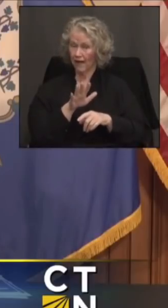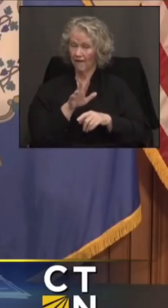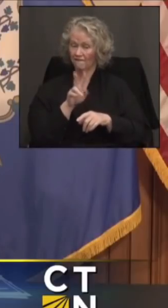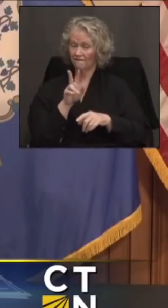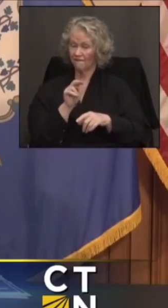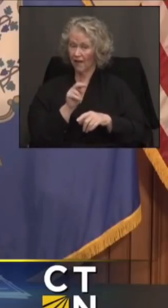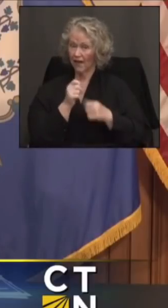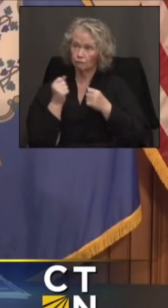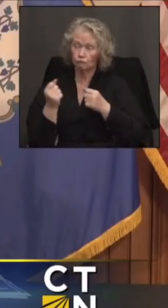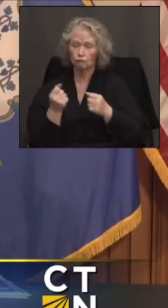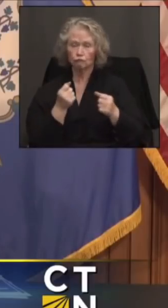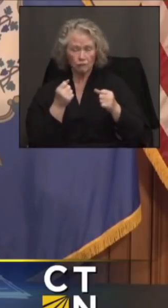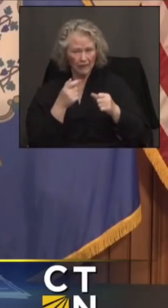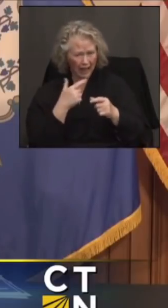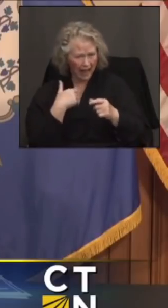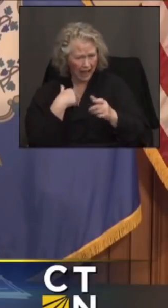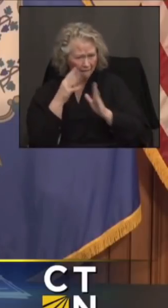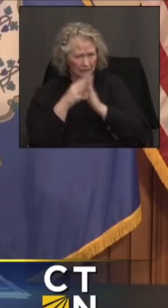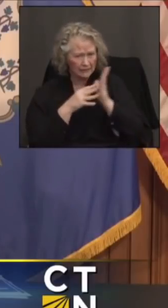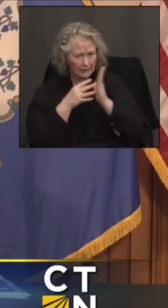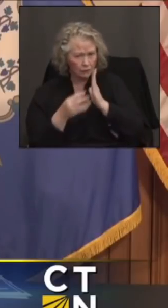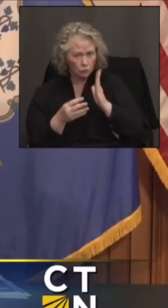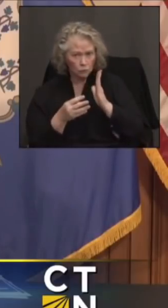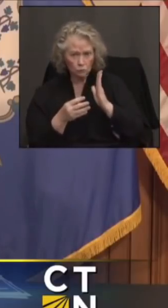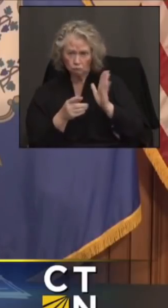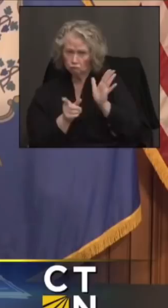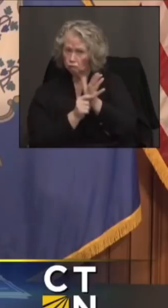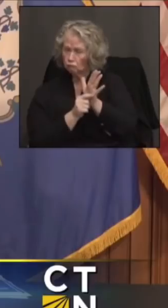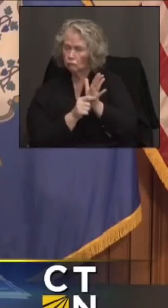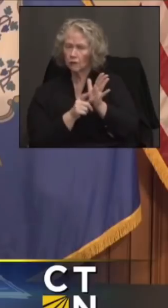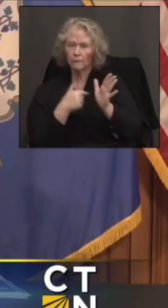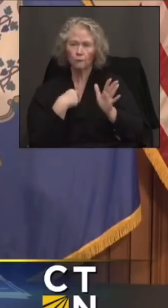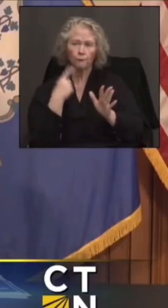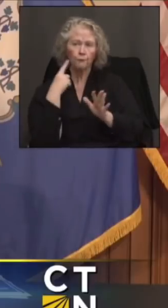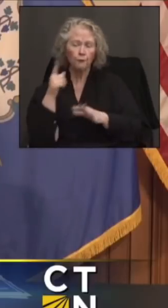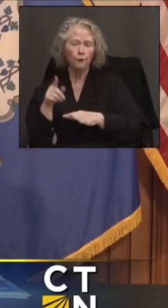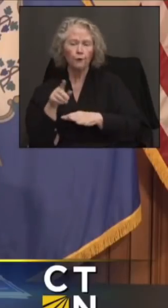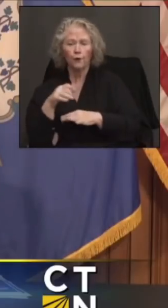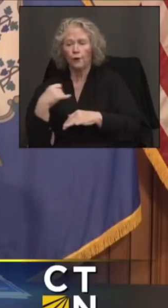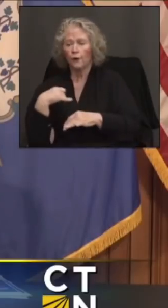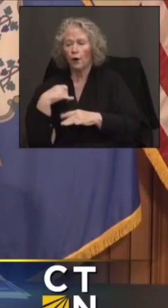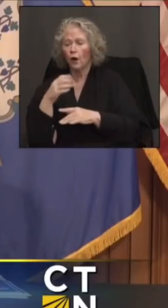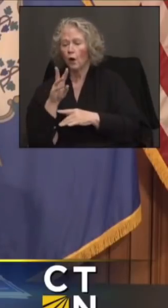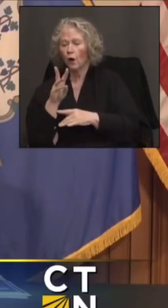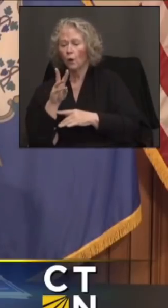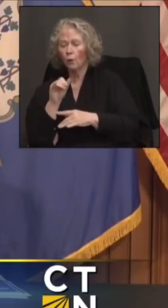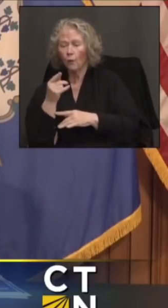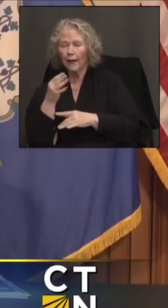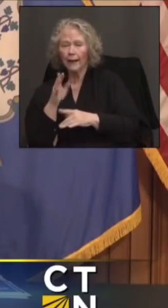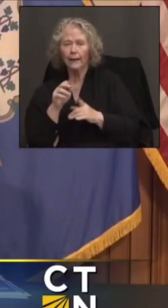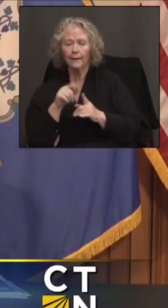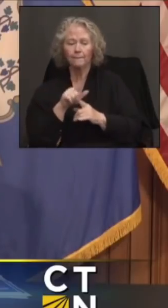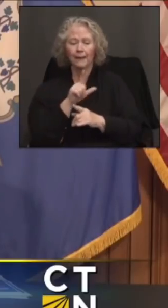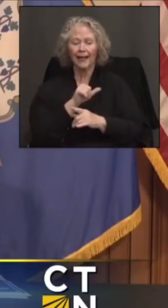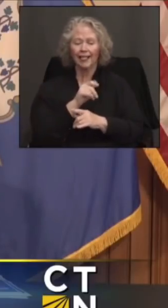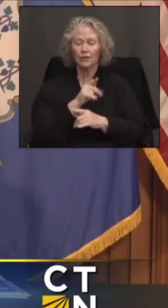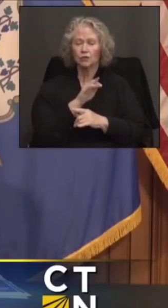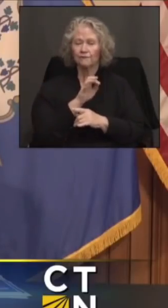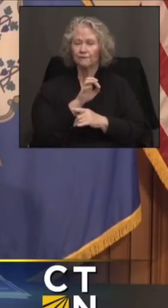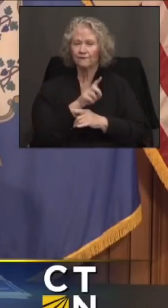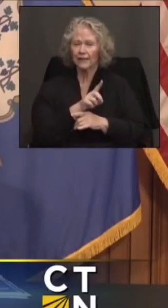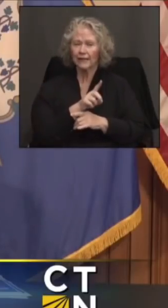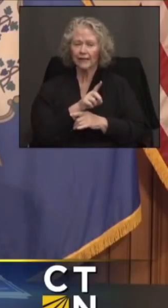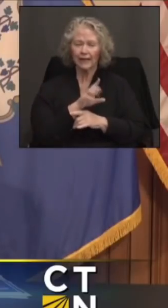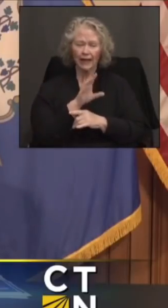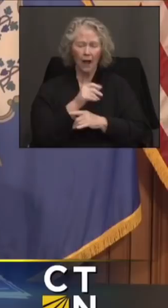public schedule out there? Because we're hearing from people in like Windham or Litchfield counties where pharmacies are limited who would like to